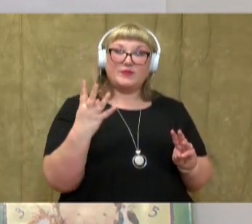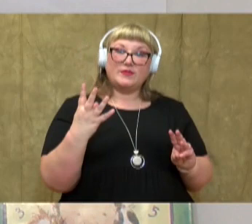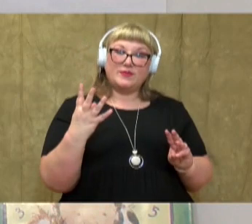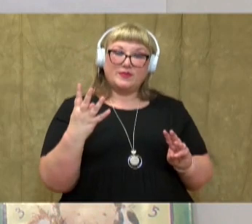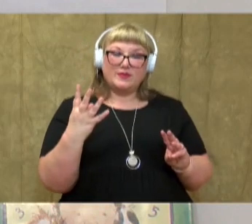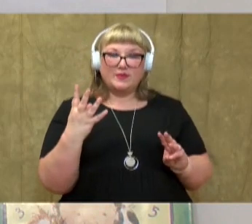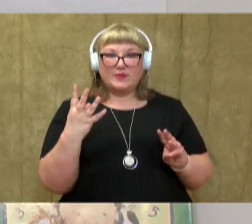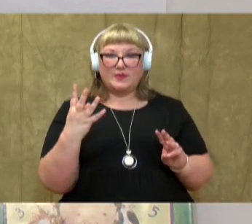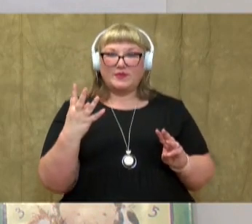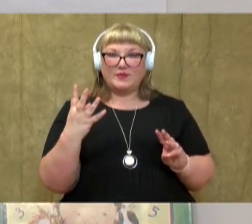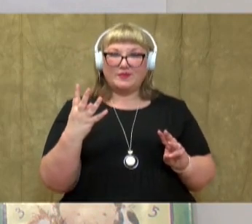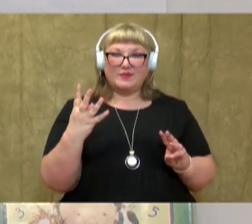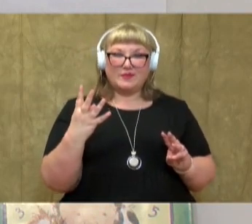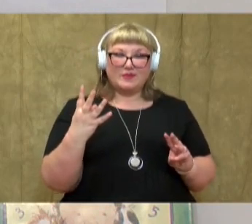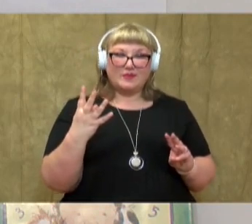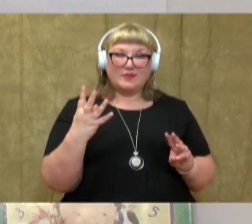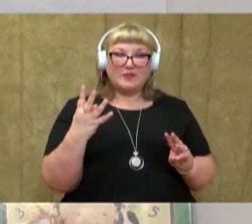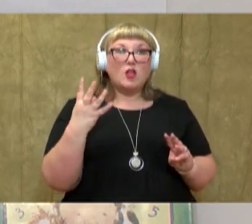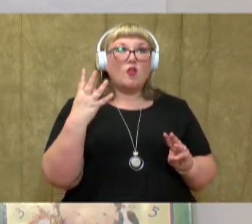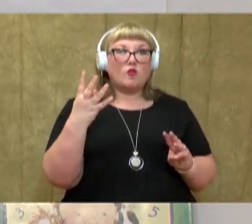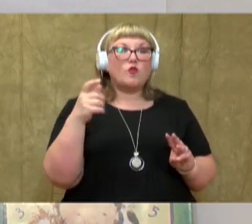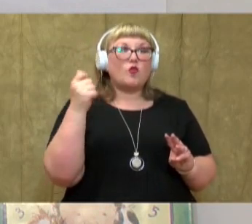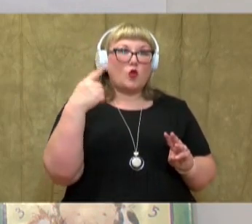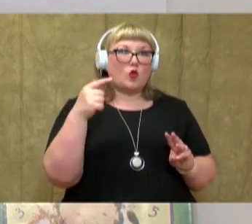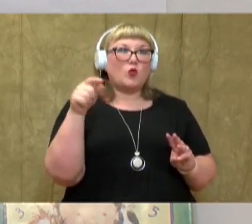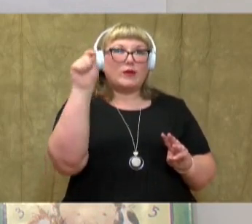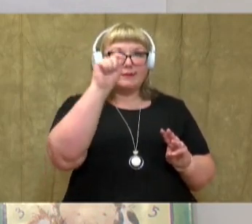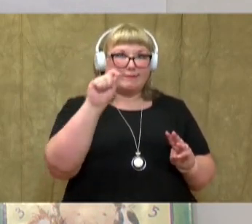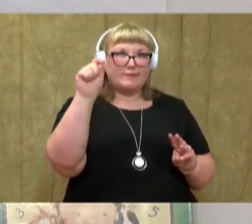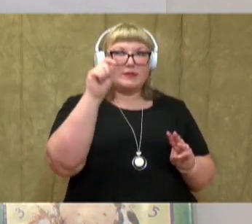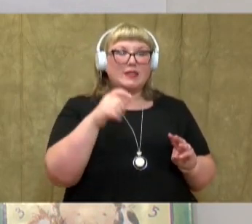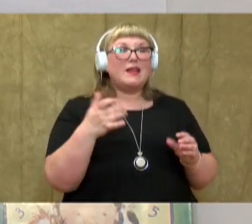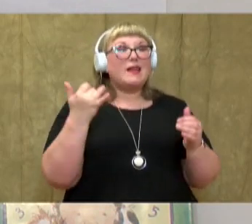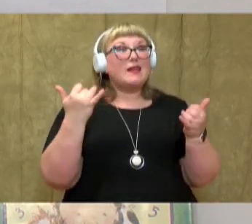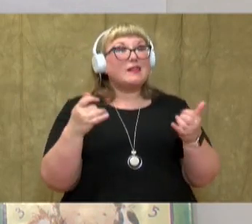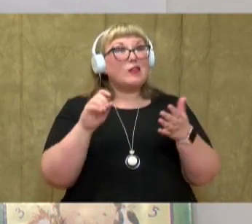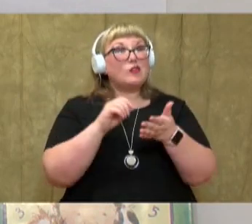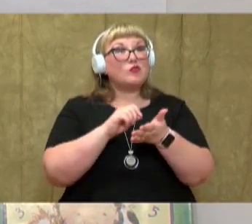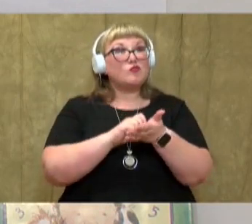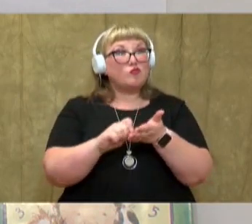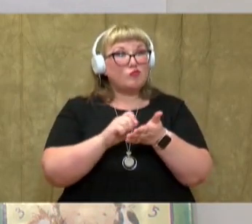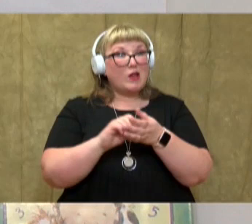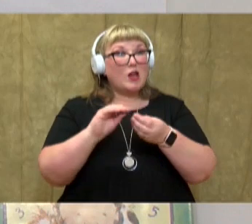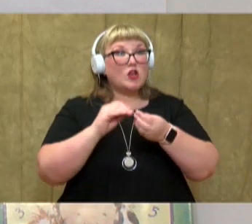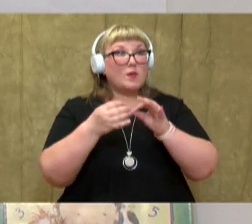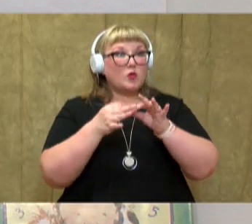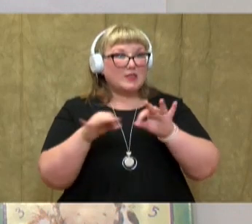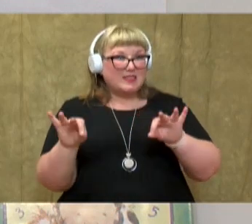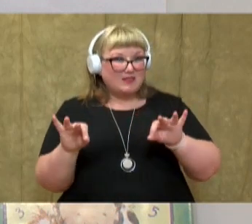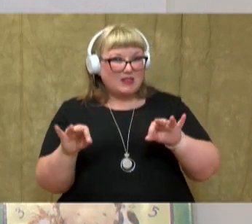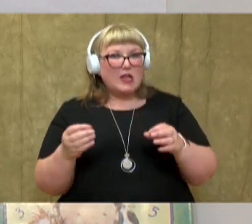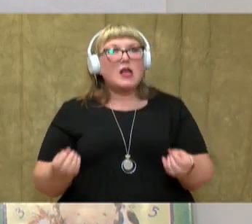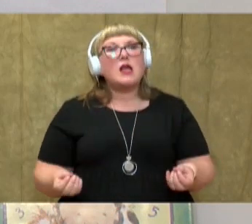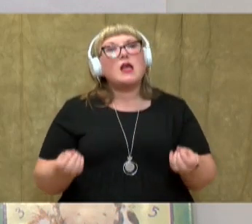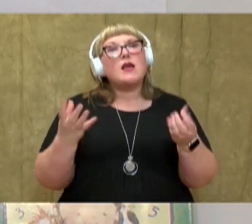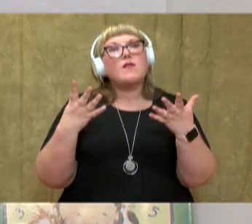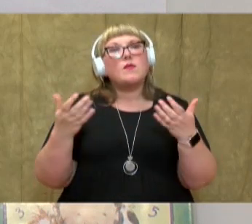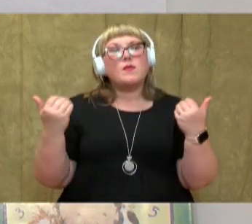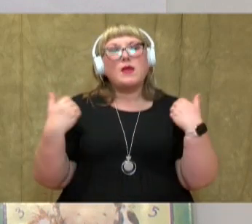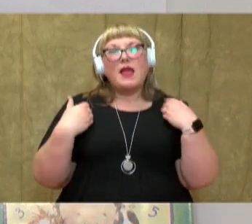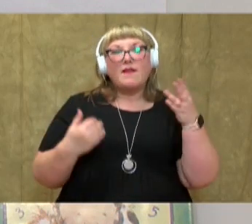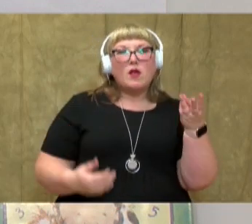1, 2, 3, and 4 in our green. 4 green dots. Now let's write our number sentence. How many do